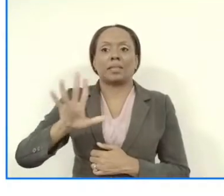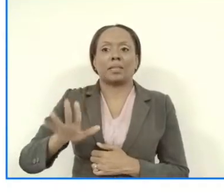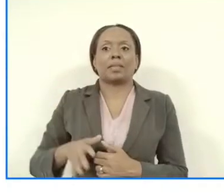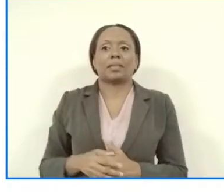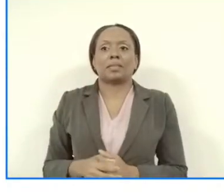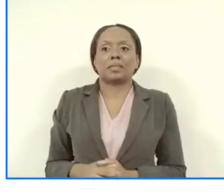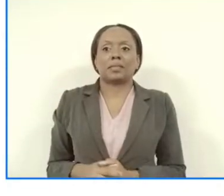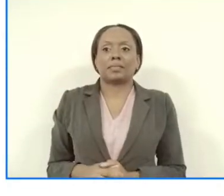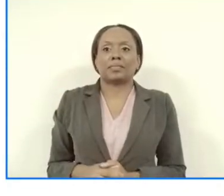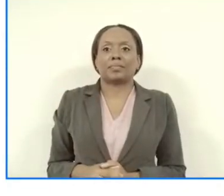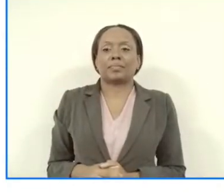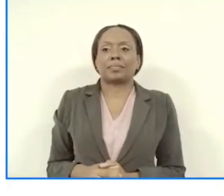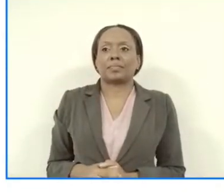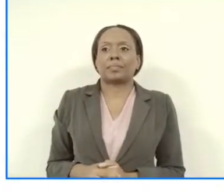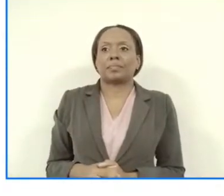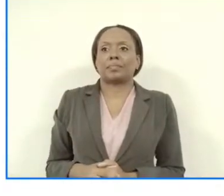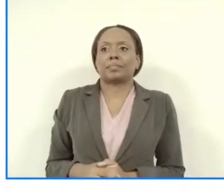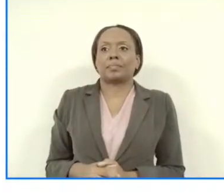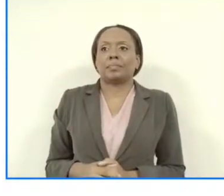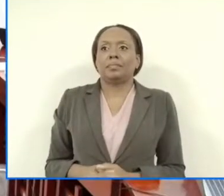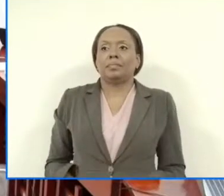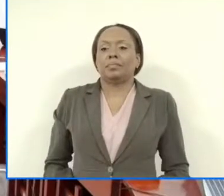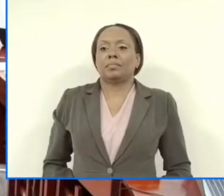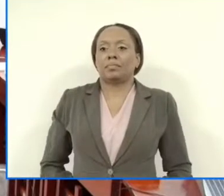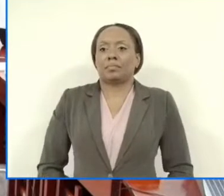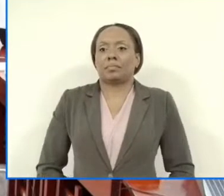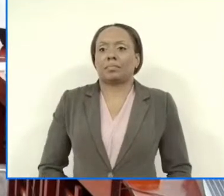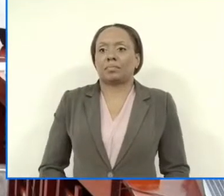438-7575. Thank you.